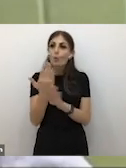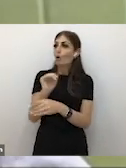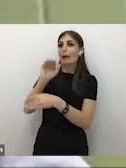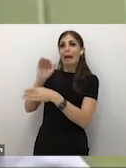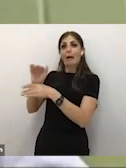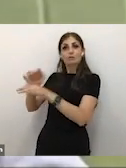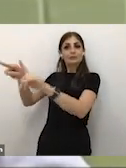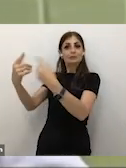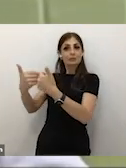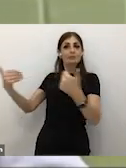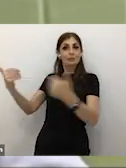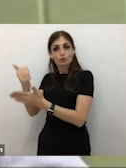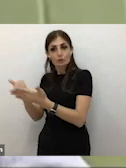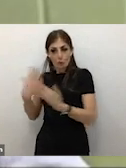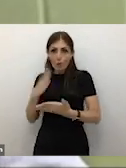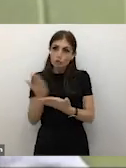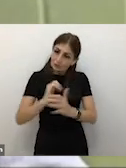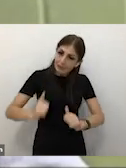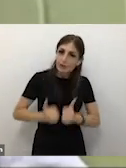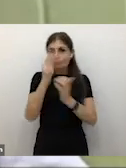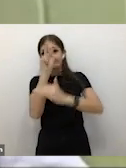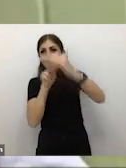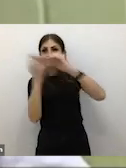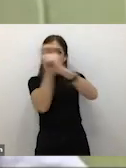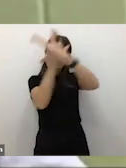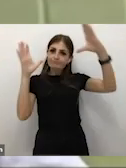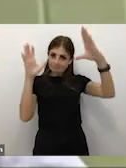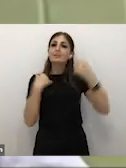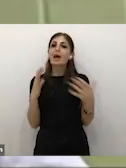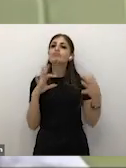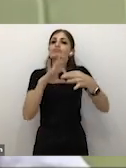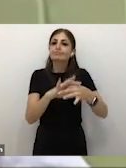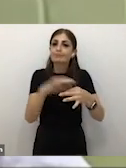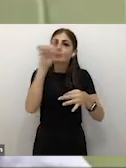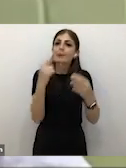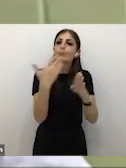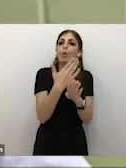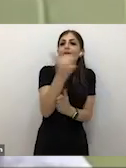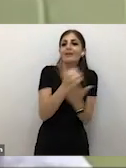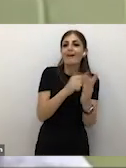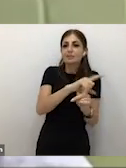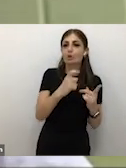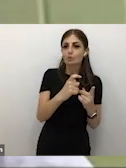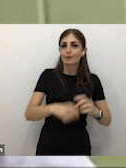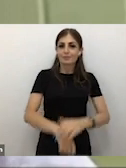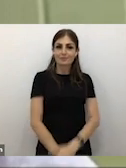arts who have something to share about their insights and perspectives that is relevant to people working in arts and culture.